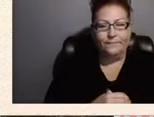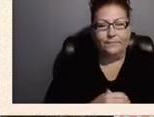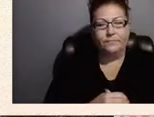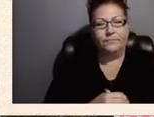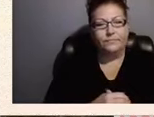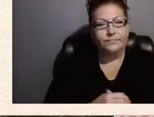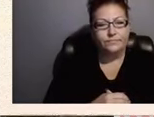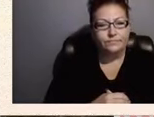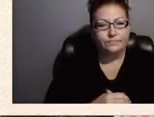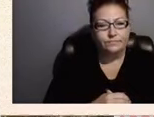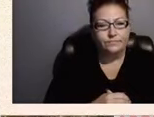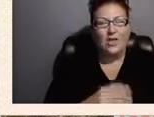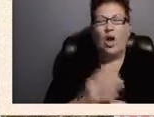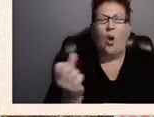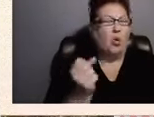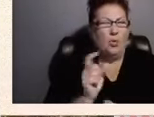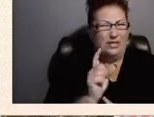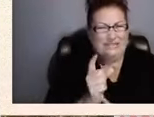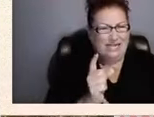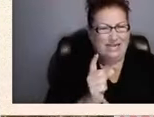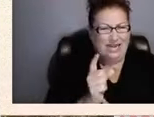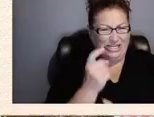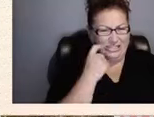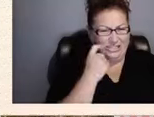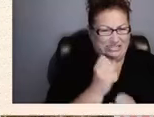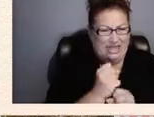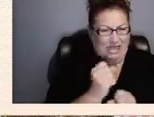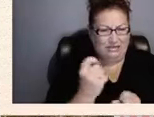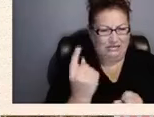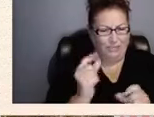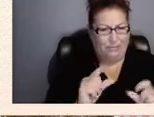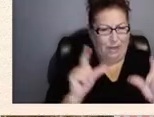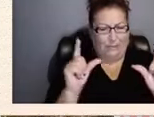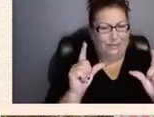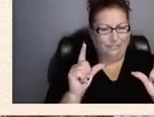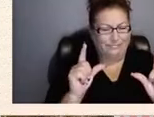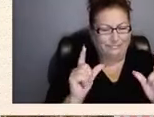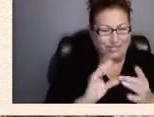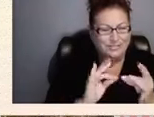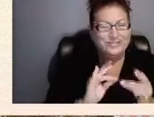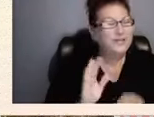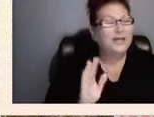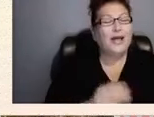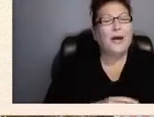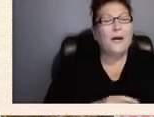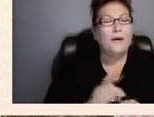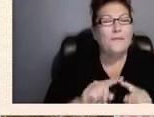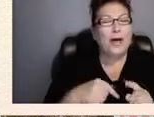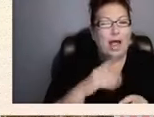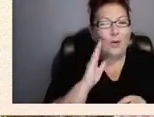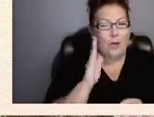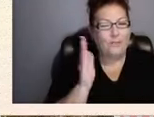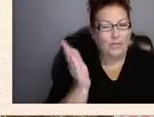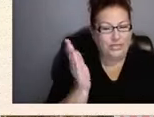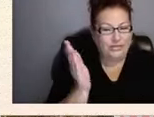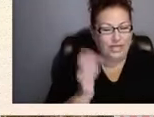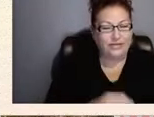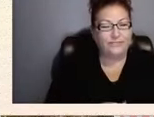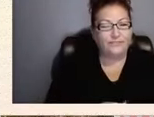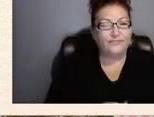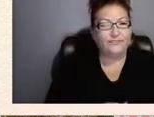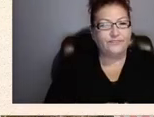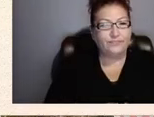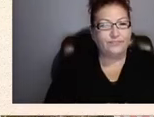Hold on one second. I just got a little message. But I'm going to be presenting Unlocking the